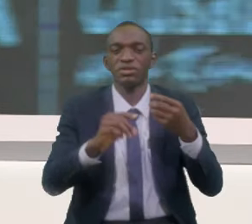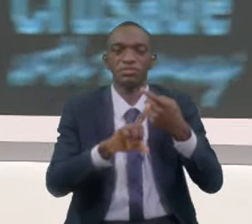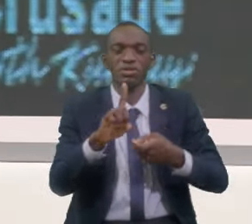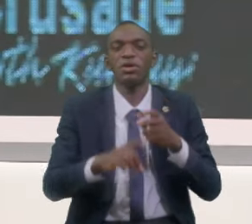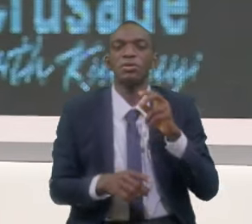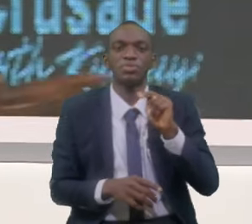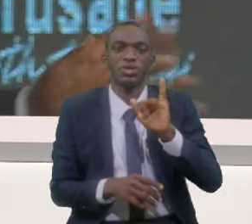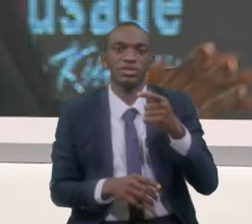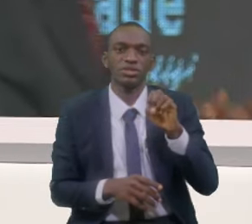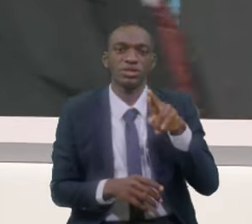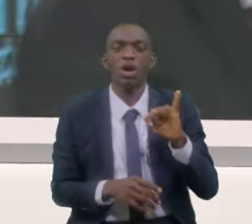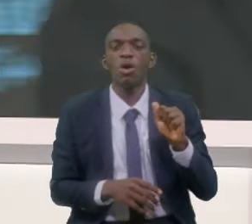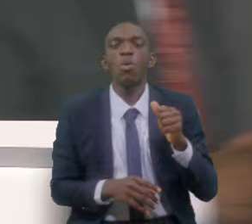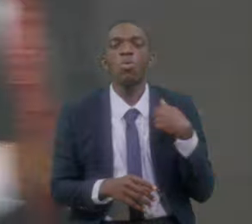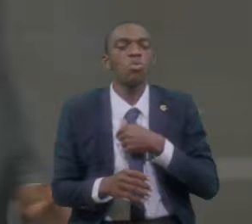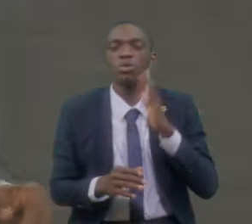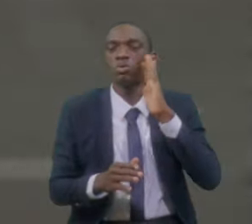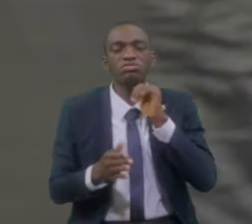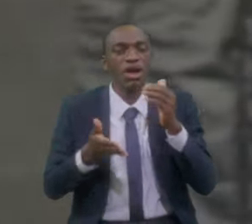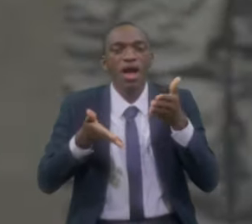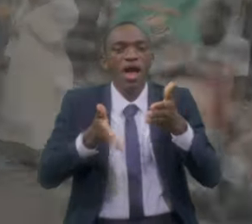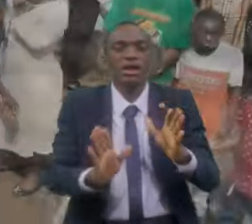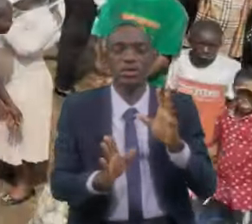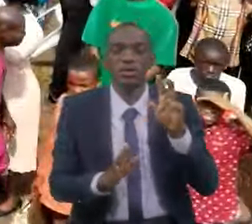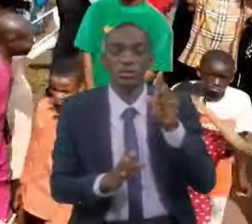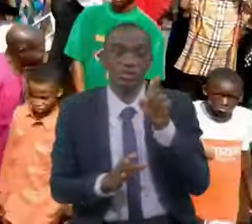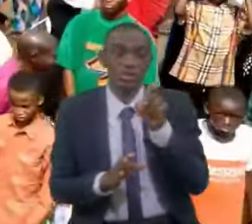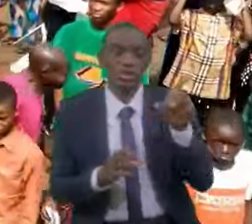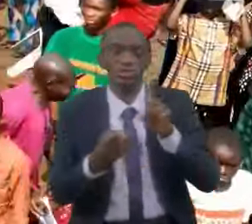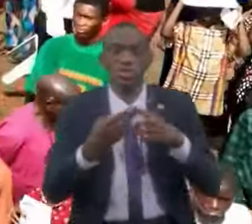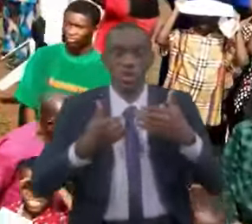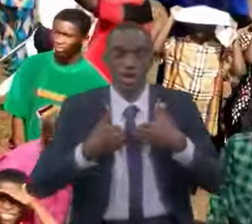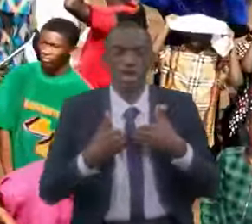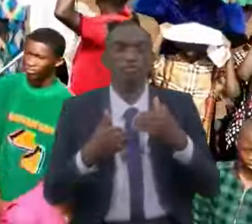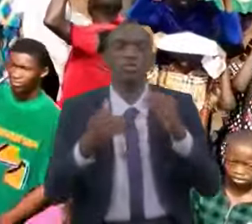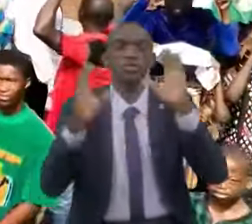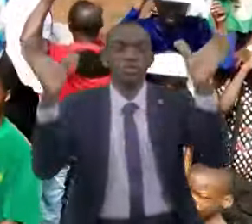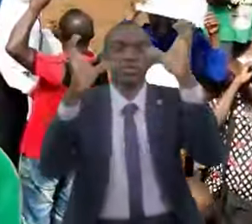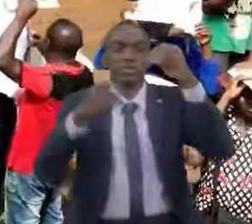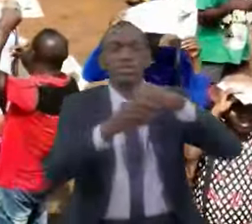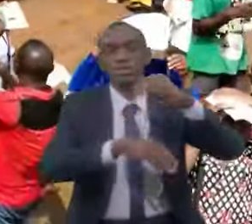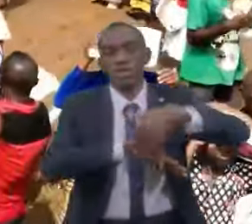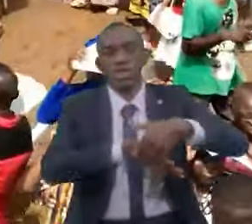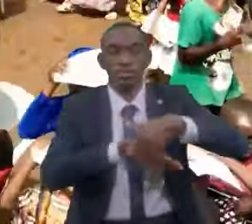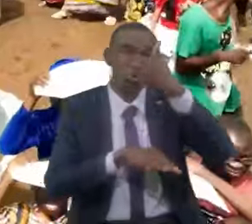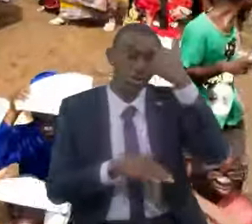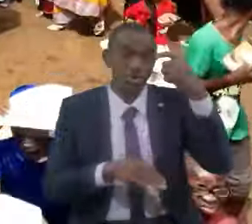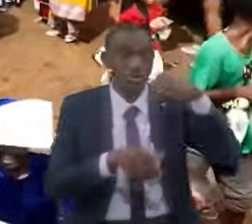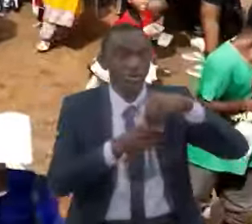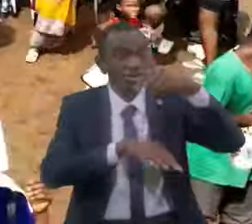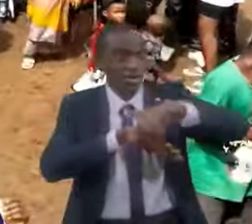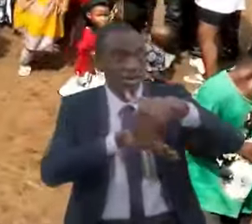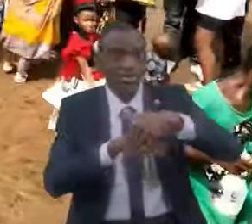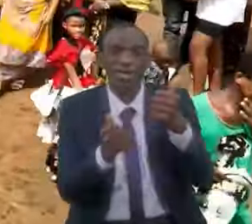chance to have crusade in the night, because in the night, anything can happen from